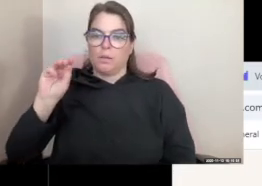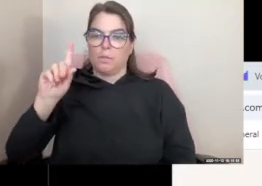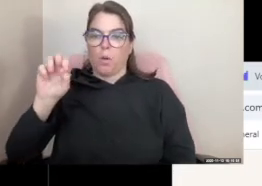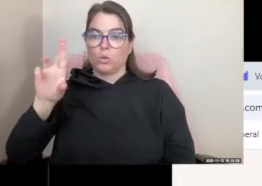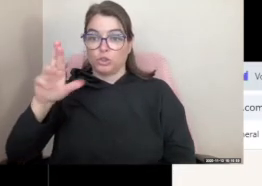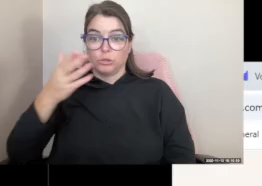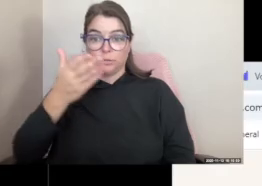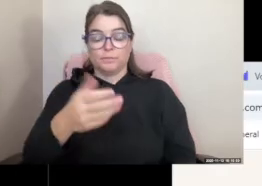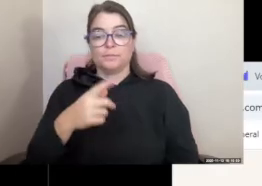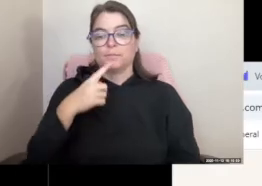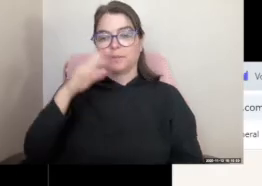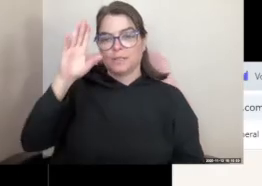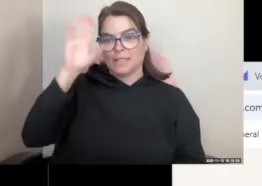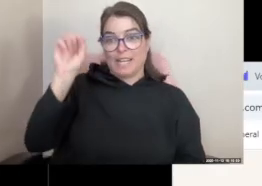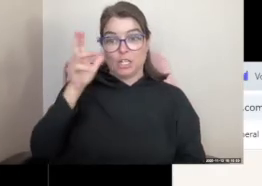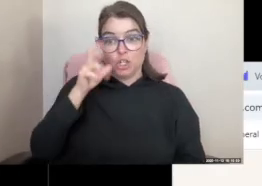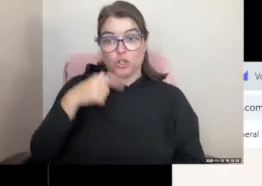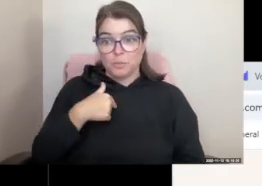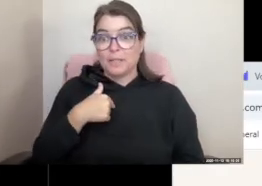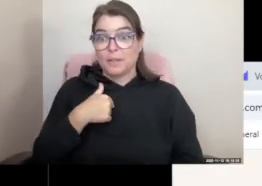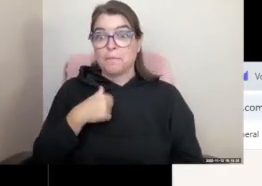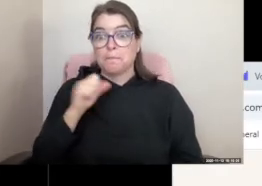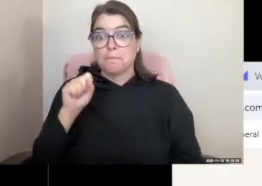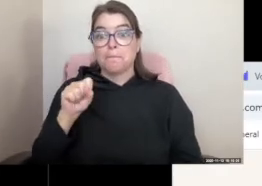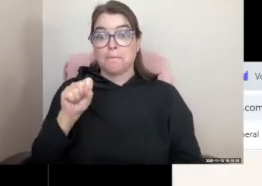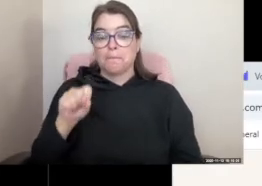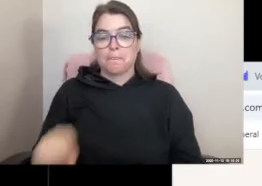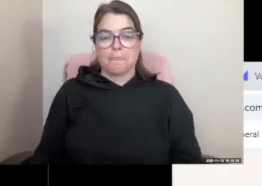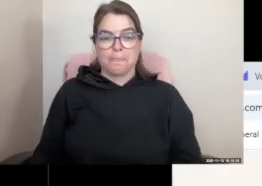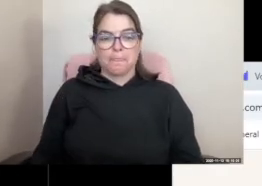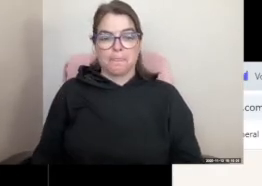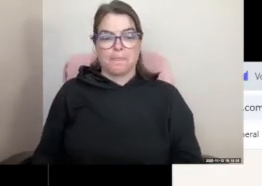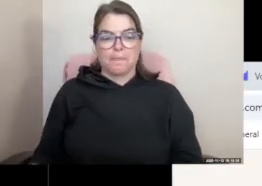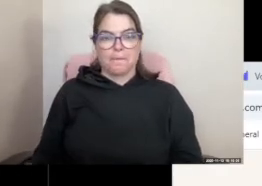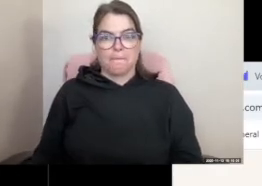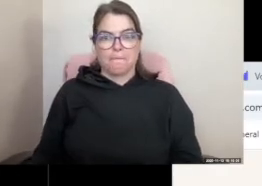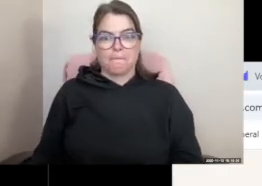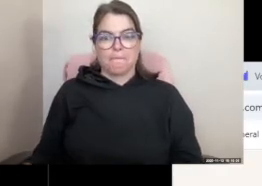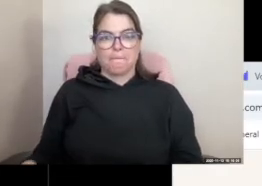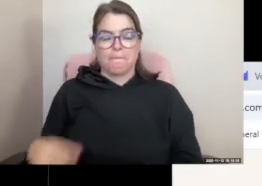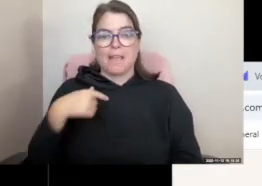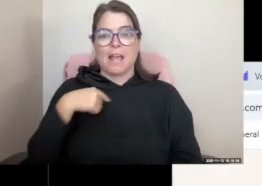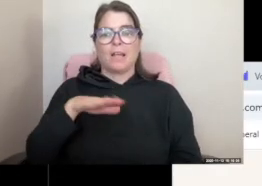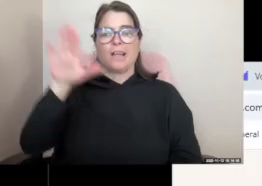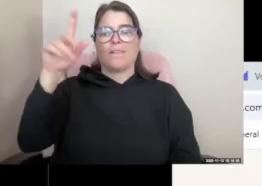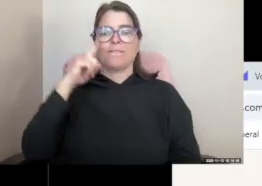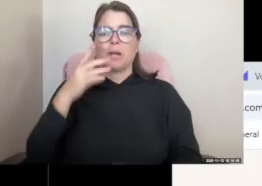We're going to go back online for one person, and then we're going to move on to the next